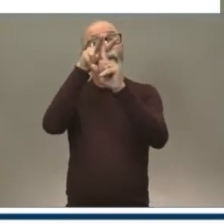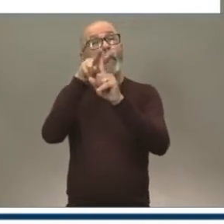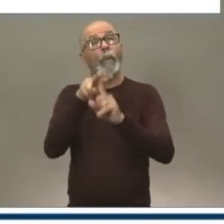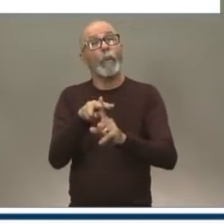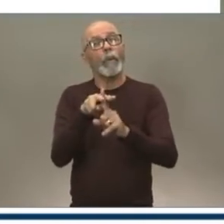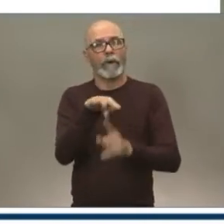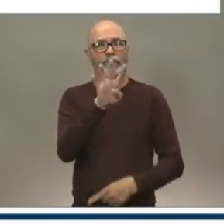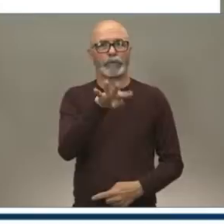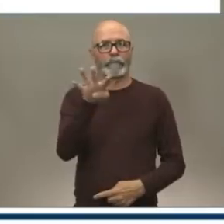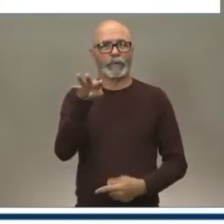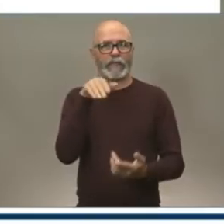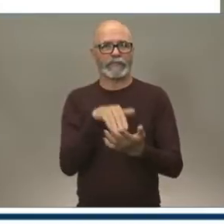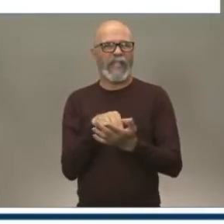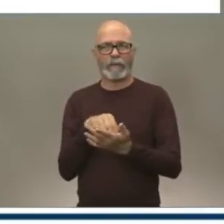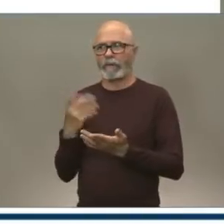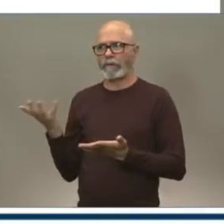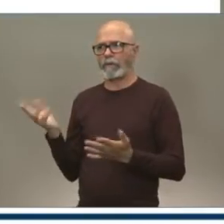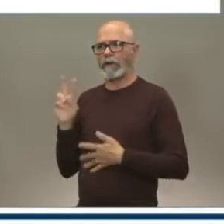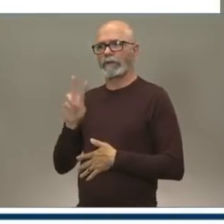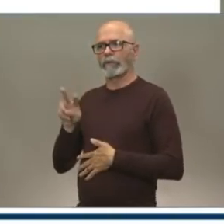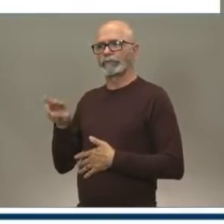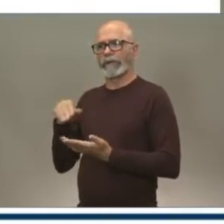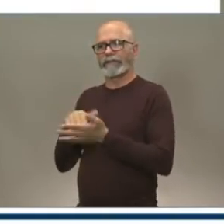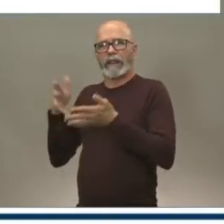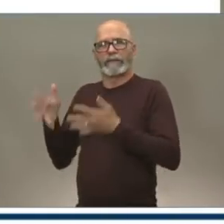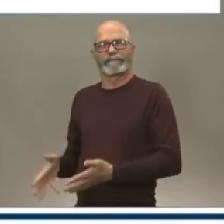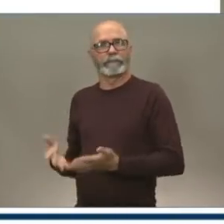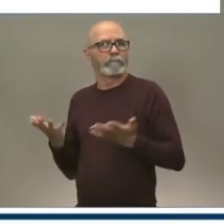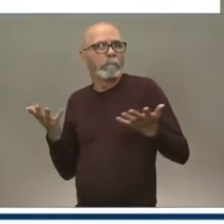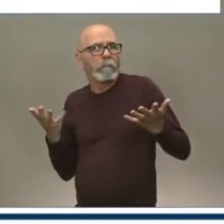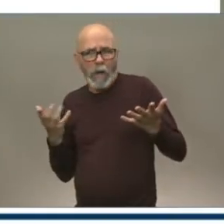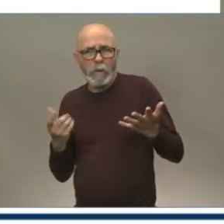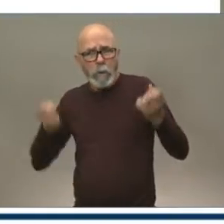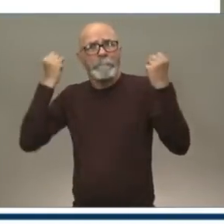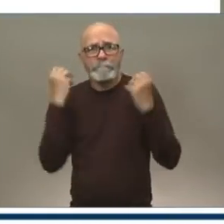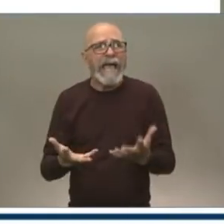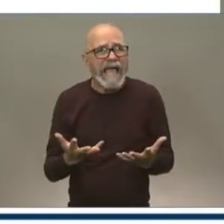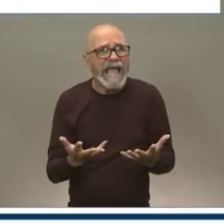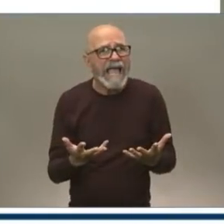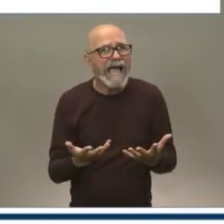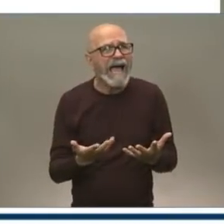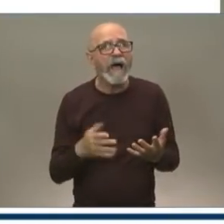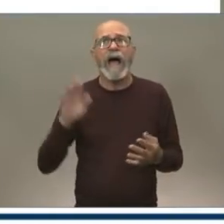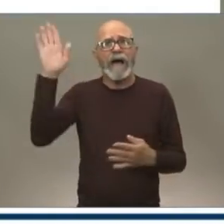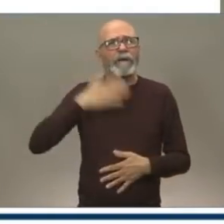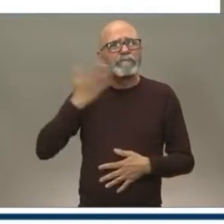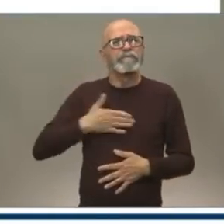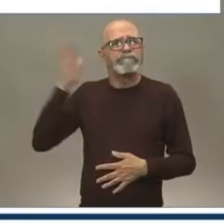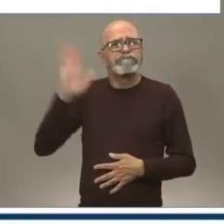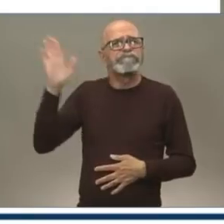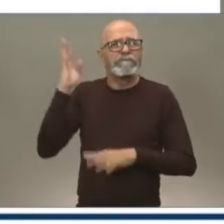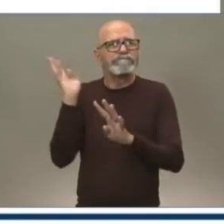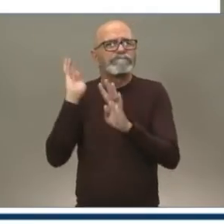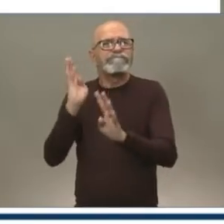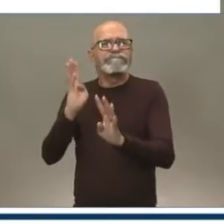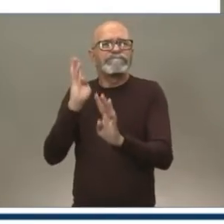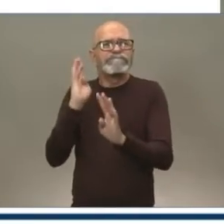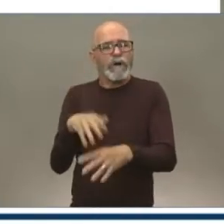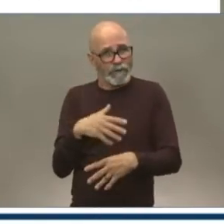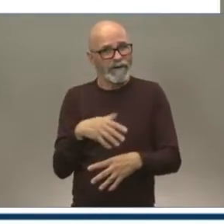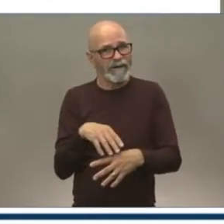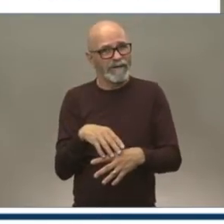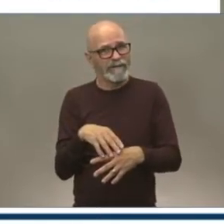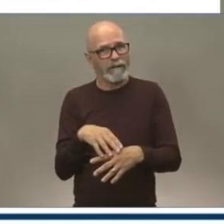or two. So we continue to get good uptake as we open up each cohort, and then we'll still continue to roll through